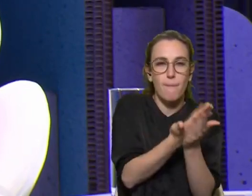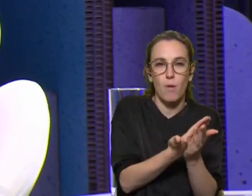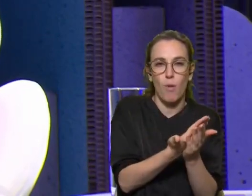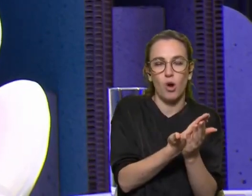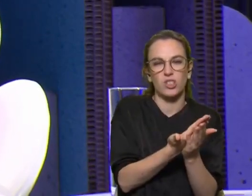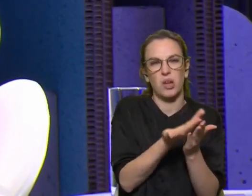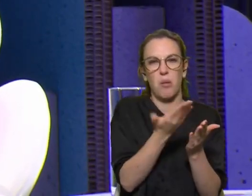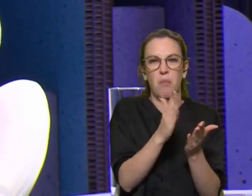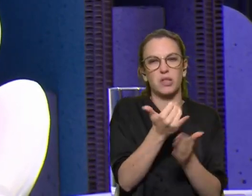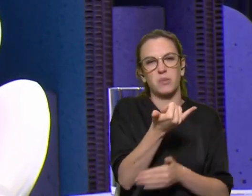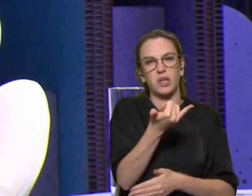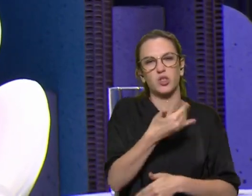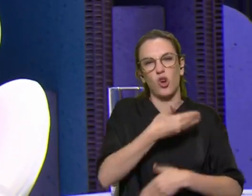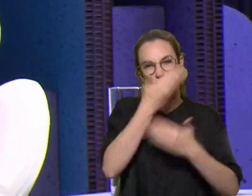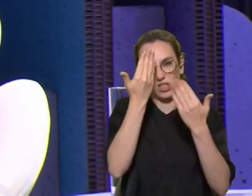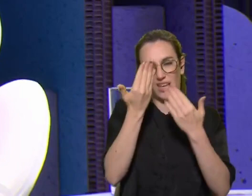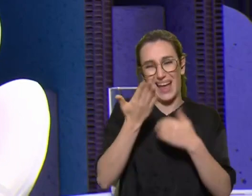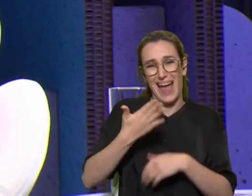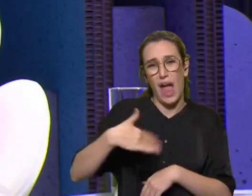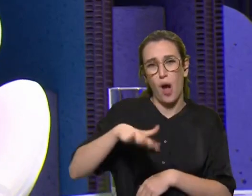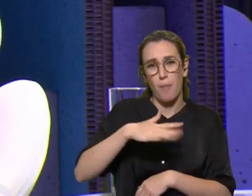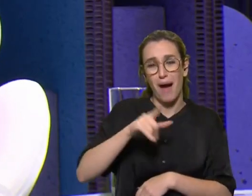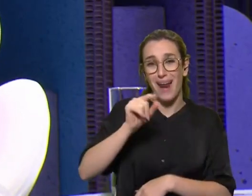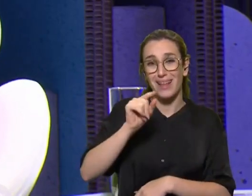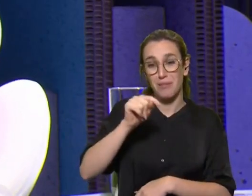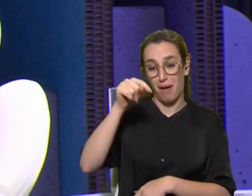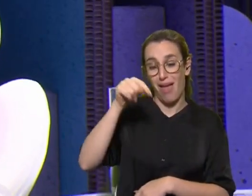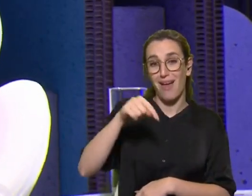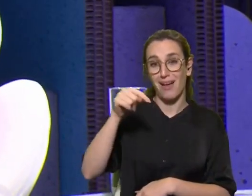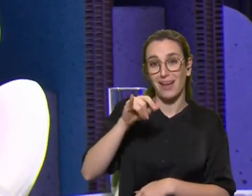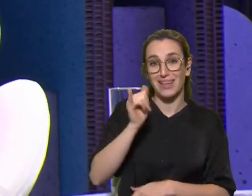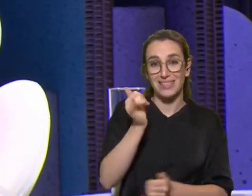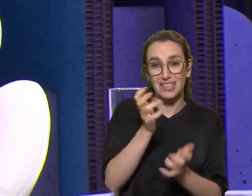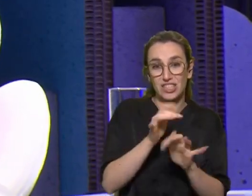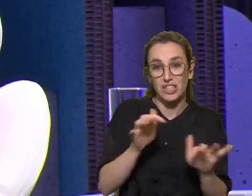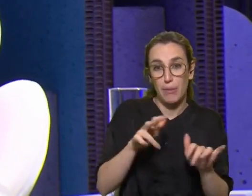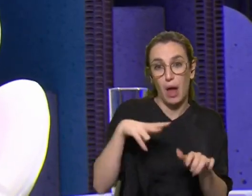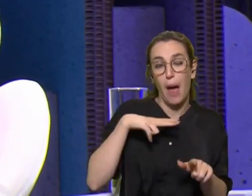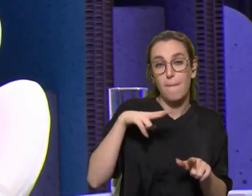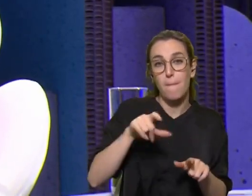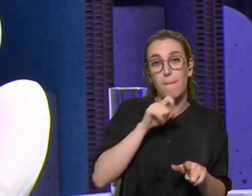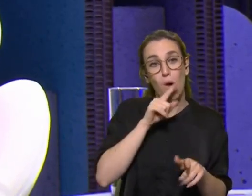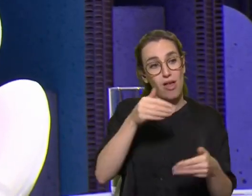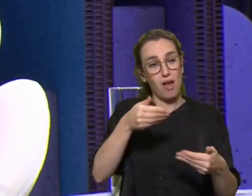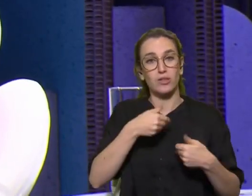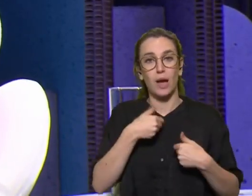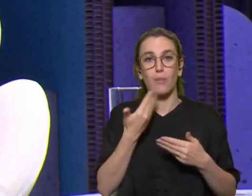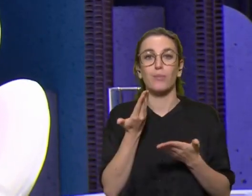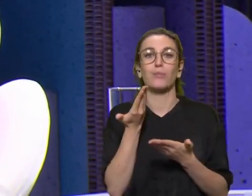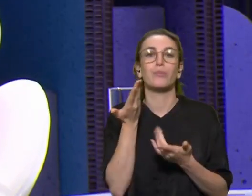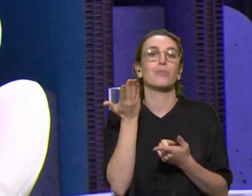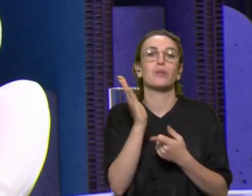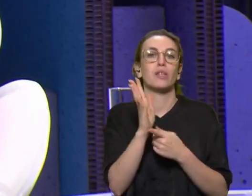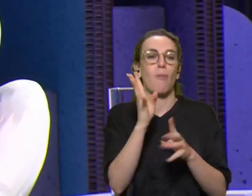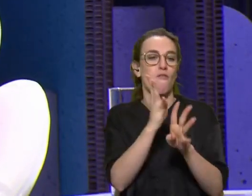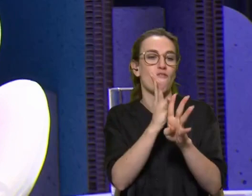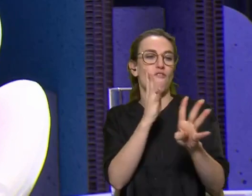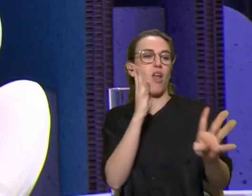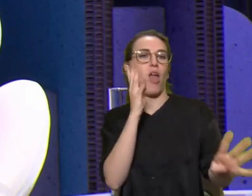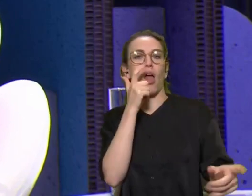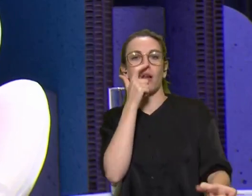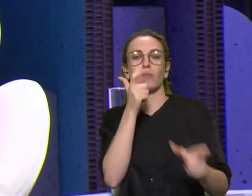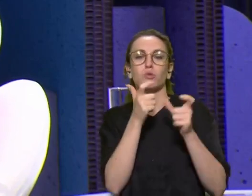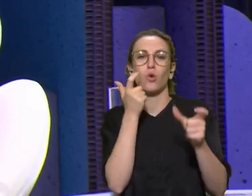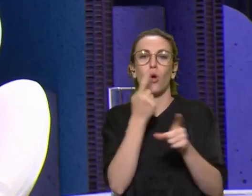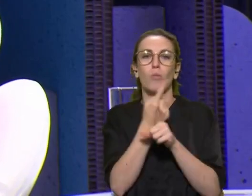set out an application takes about 2 days. This is an area where artificial intelligence in Portugal could help us. We receive queues and queues of